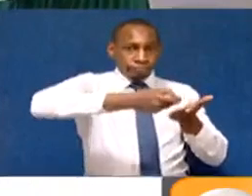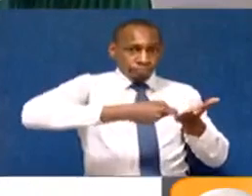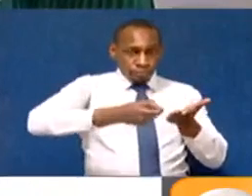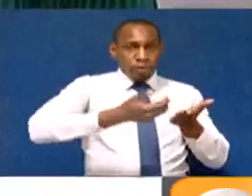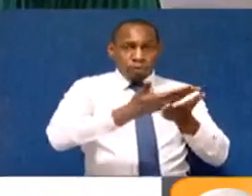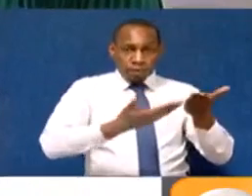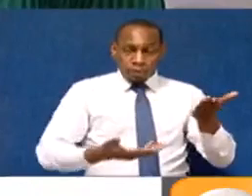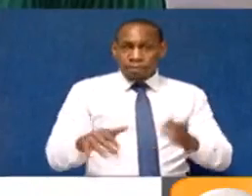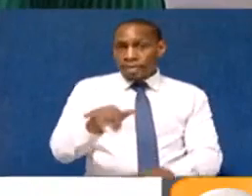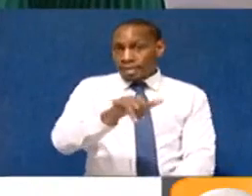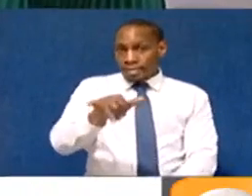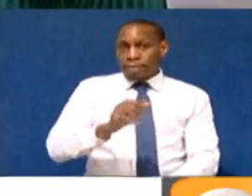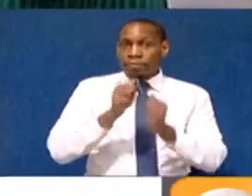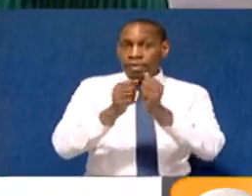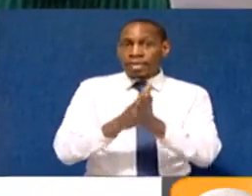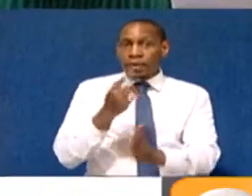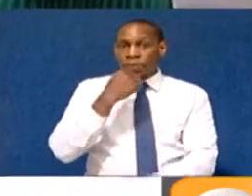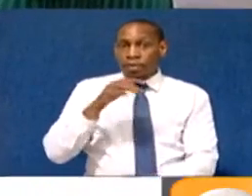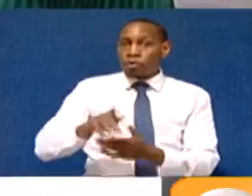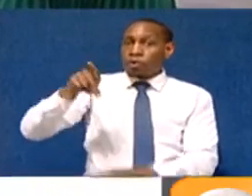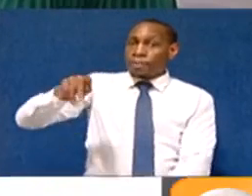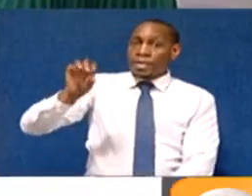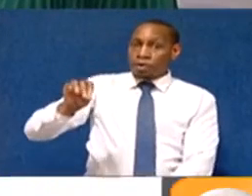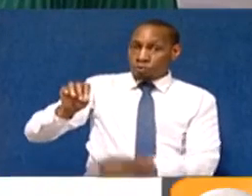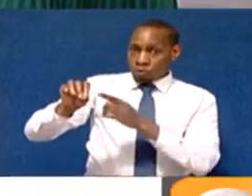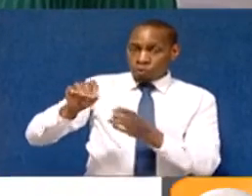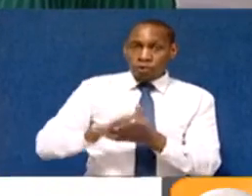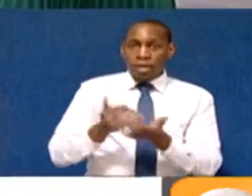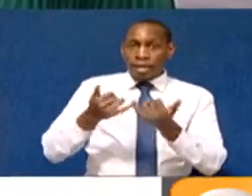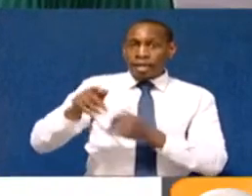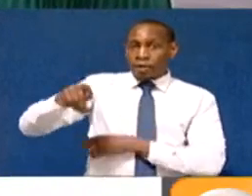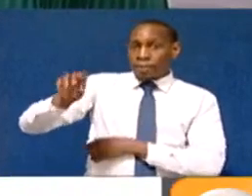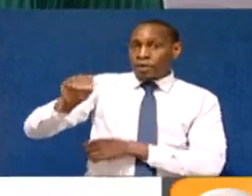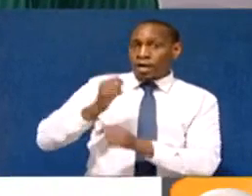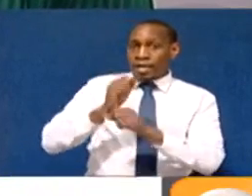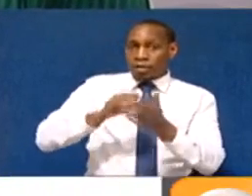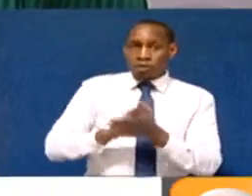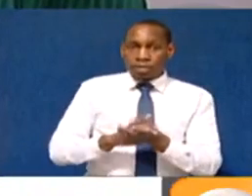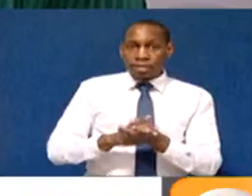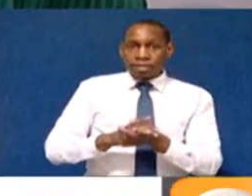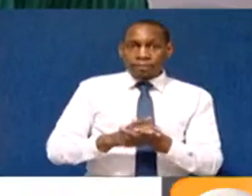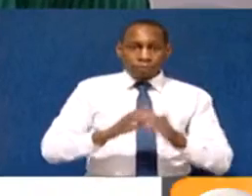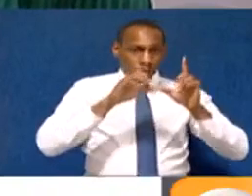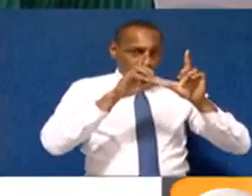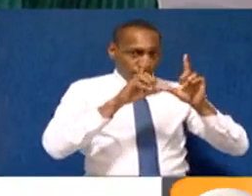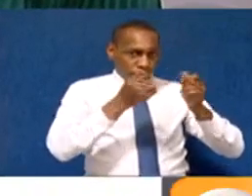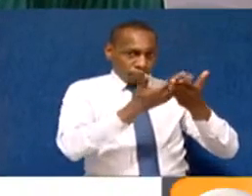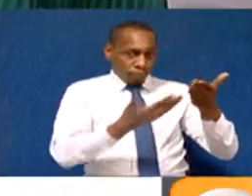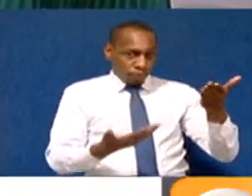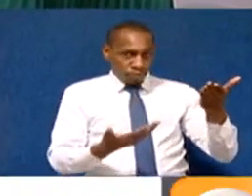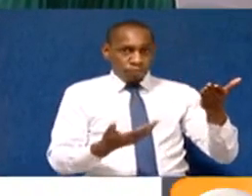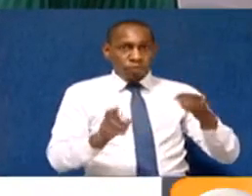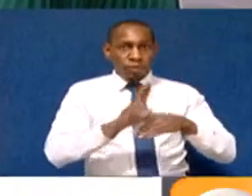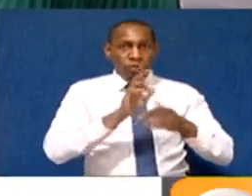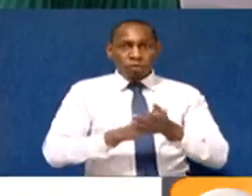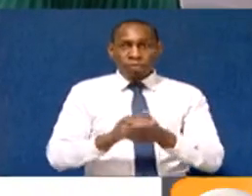signatures to this form together with the presiding officer. So what the officer does is they then take a photo of this form